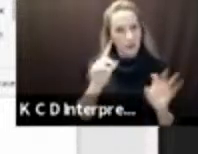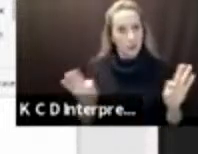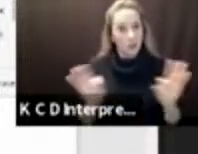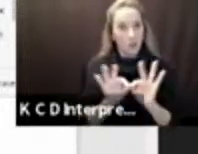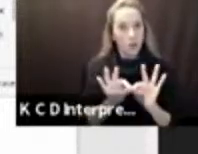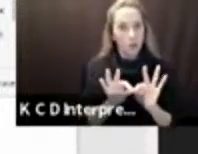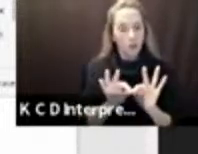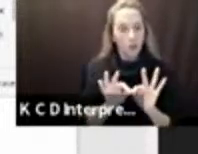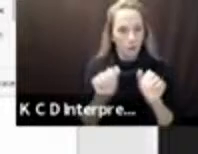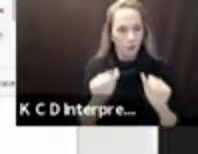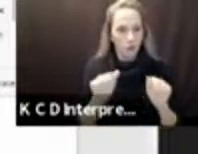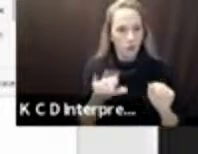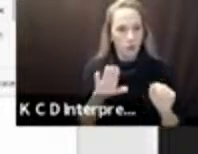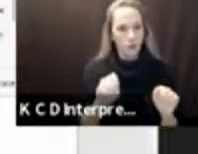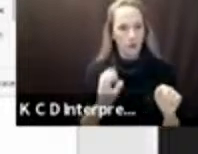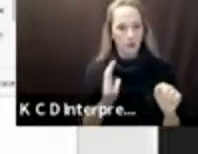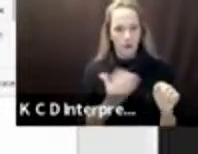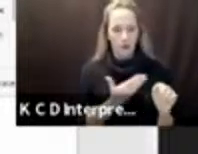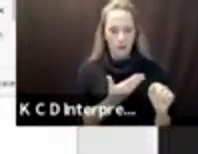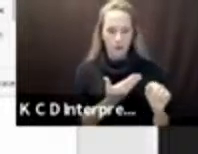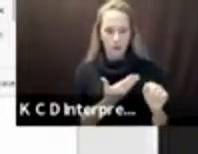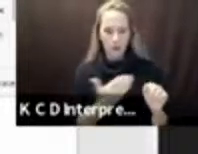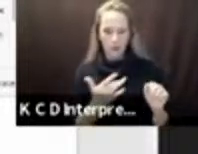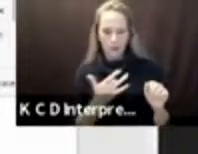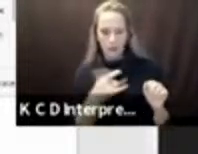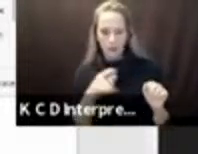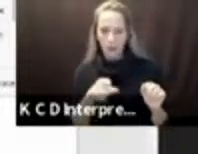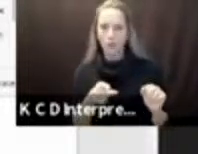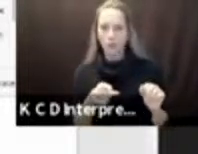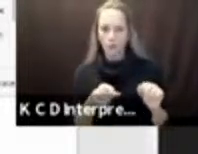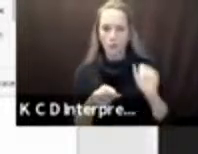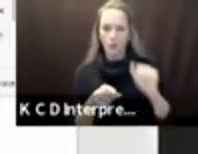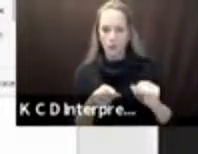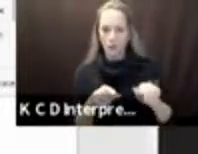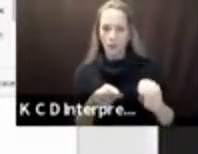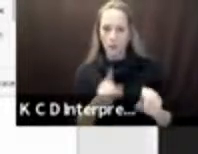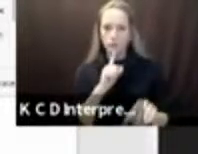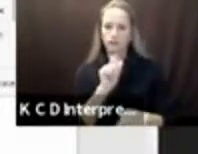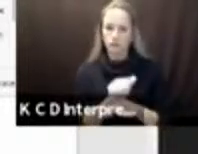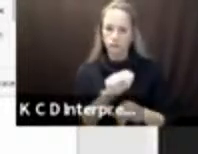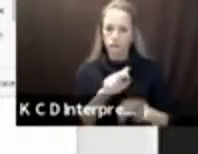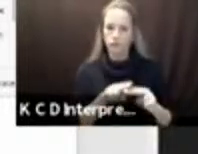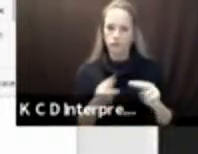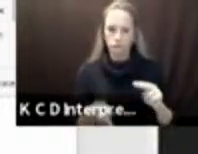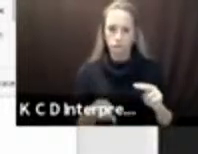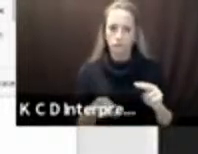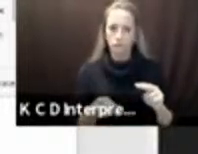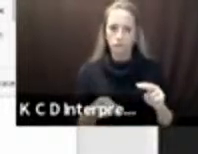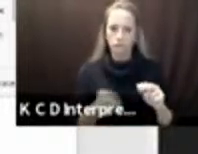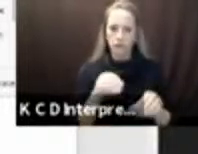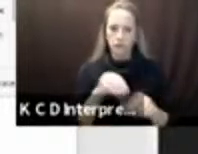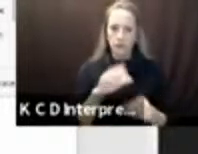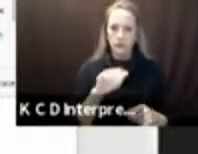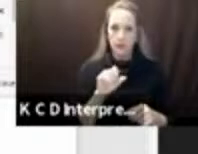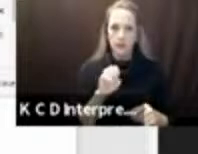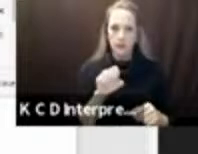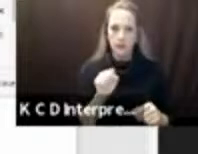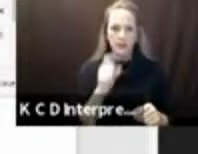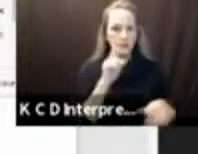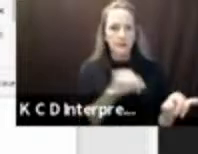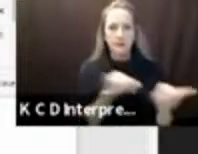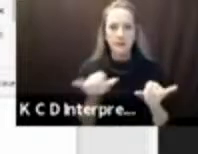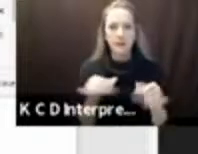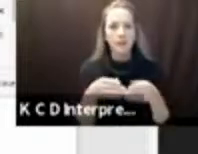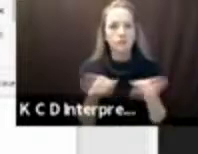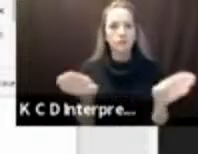be something, our sense is there may be something real there in terms of some decrease in diagnosed cases. And you see the same thing in the district